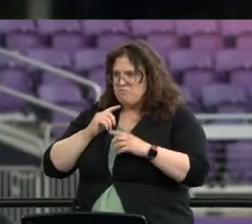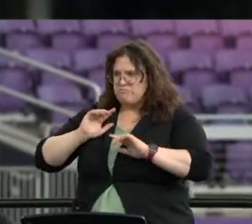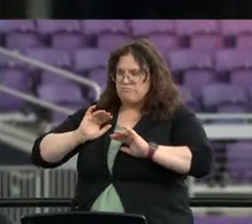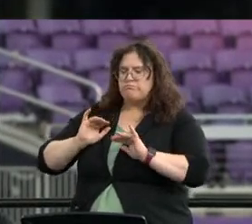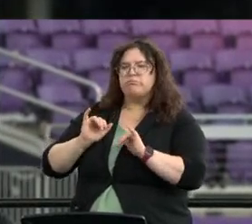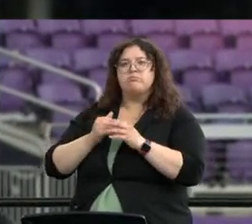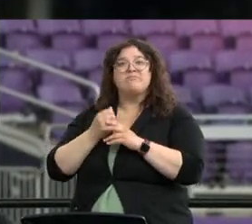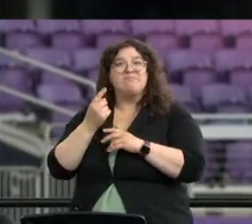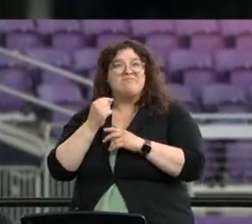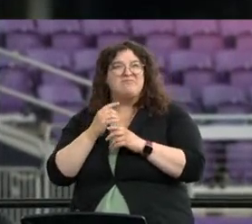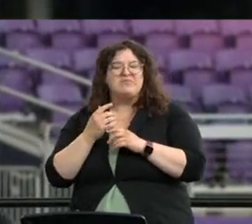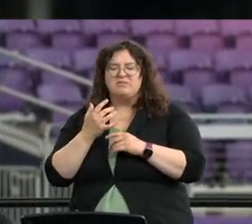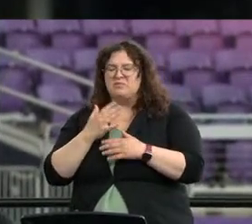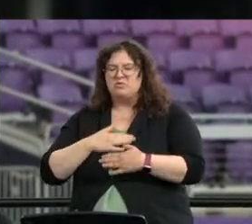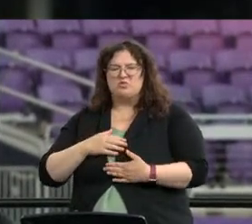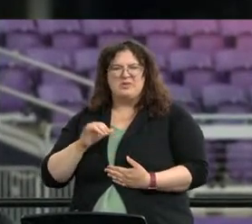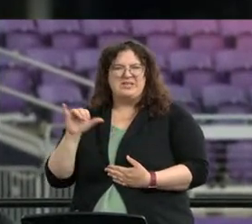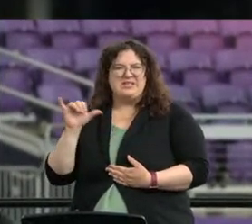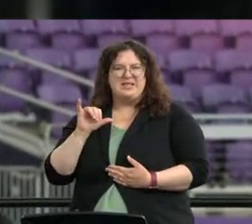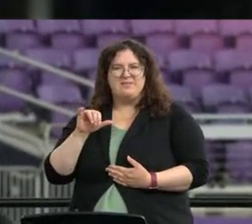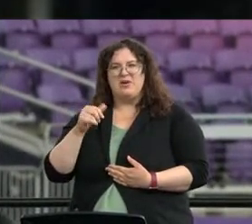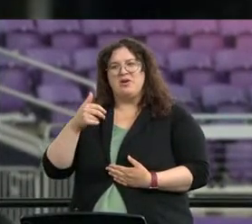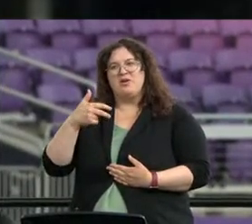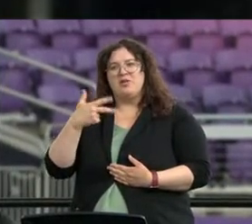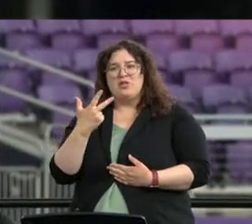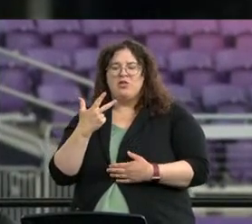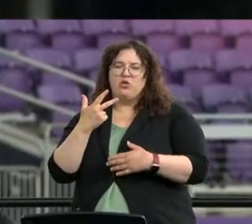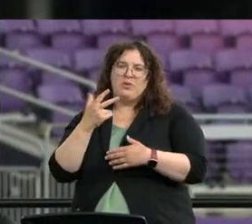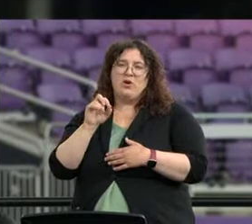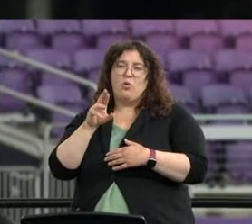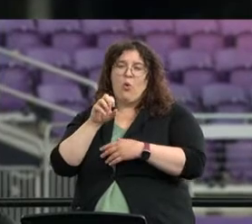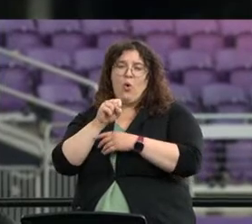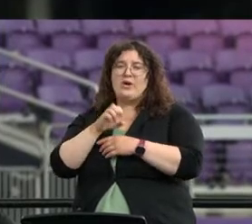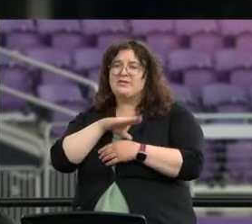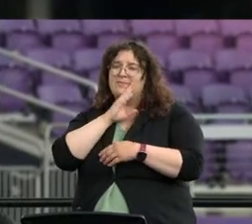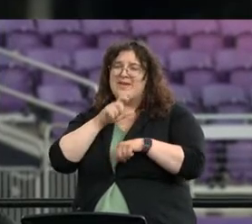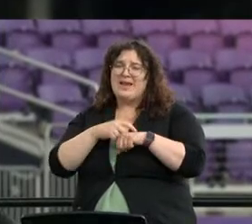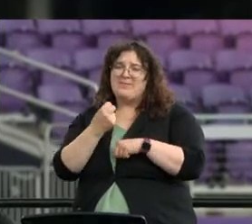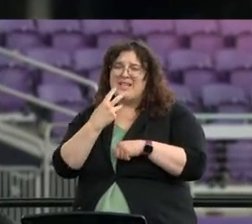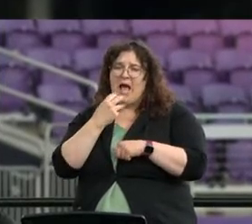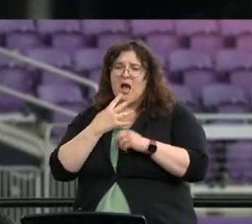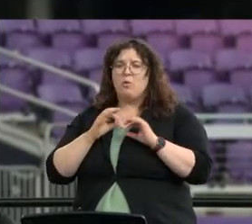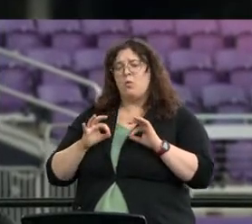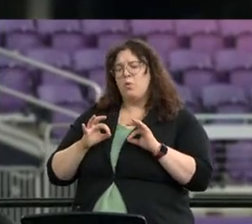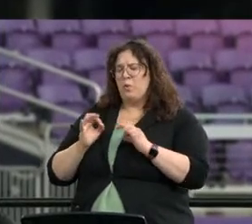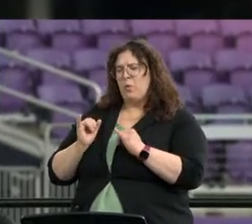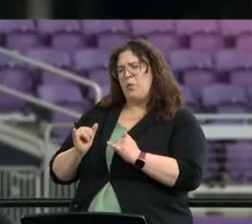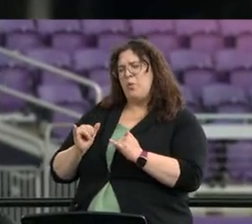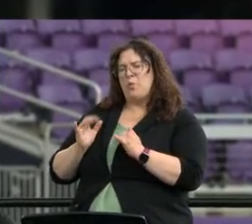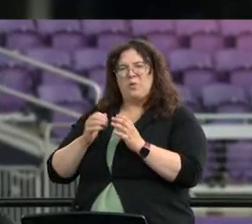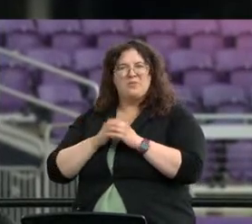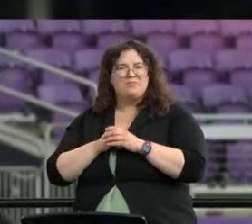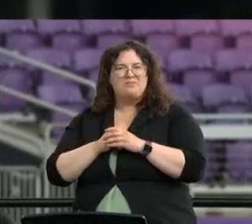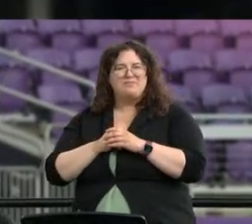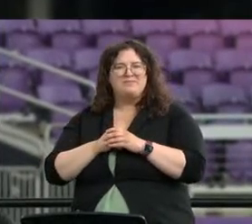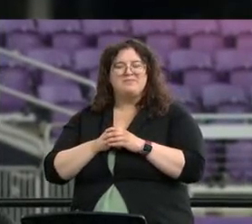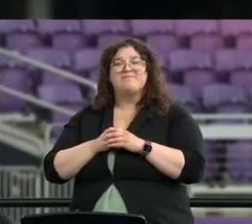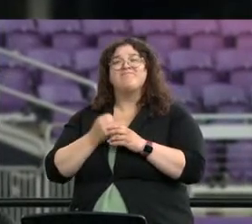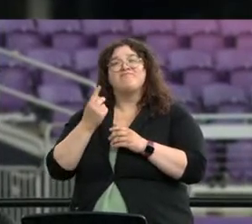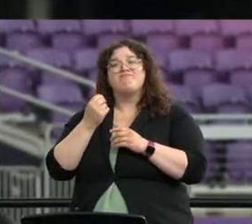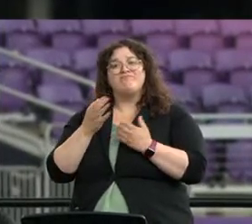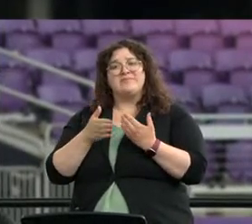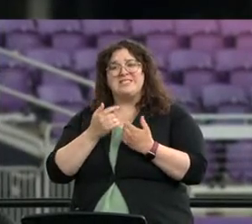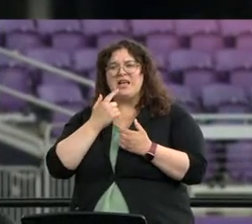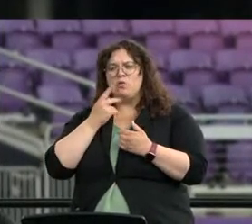favorite childhood pastimes of the three-course bedtime snack. While it would be easiest to say that they now and will always